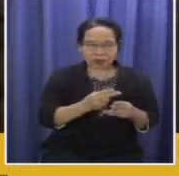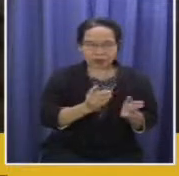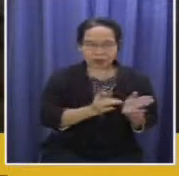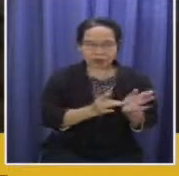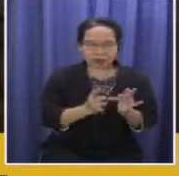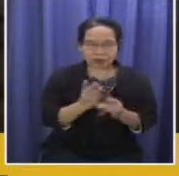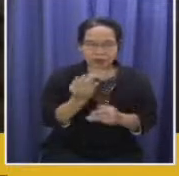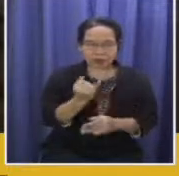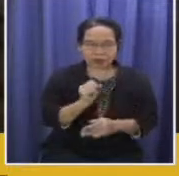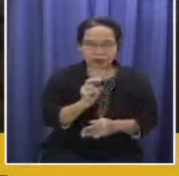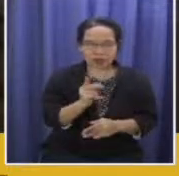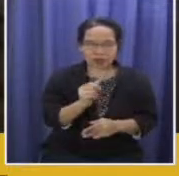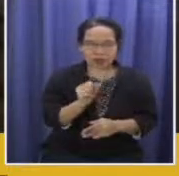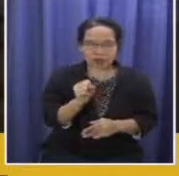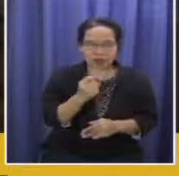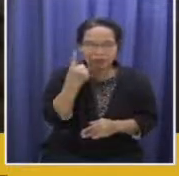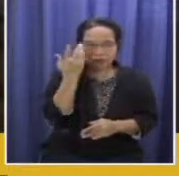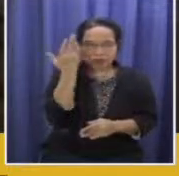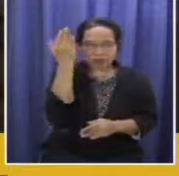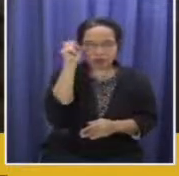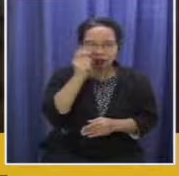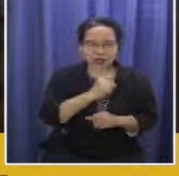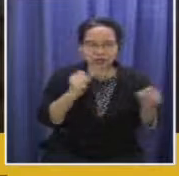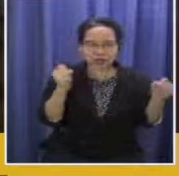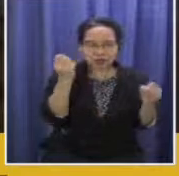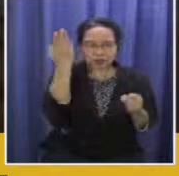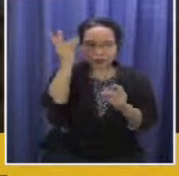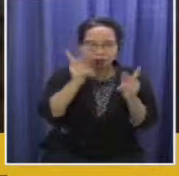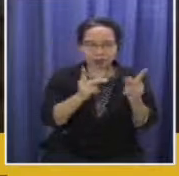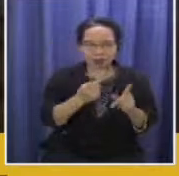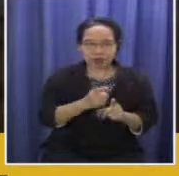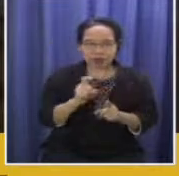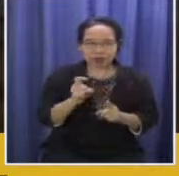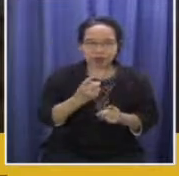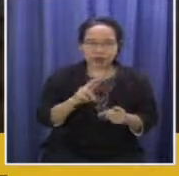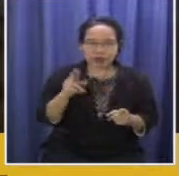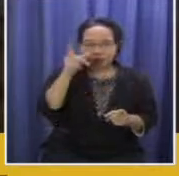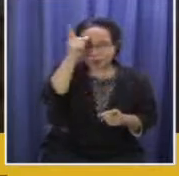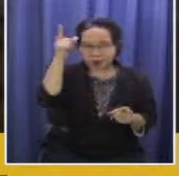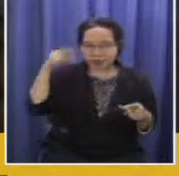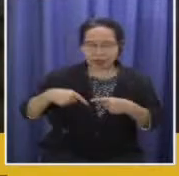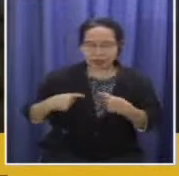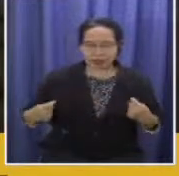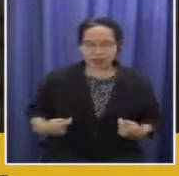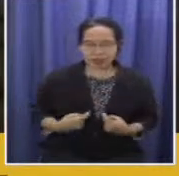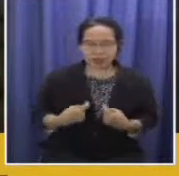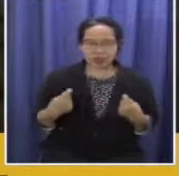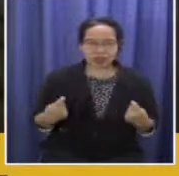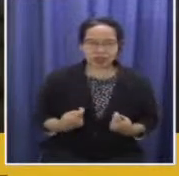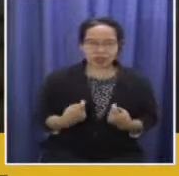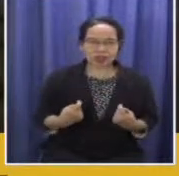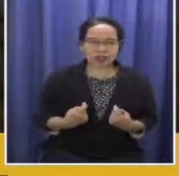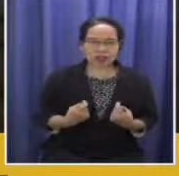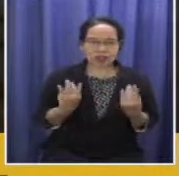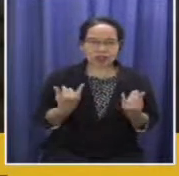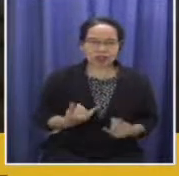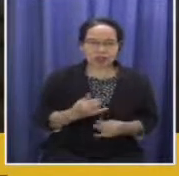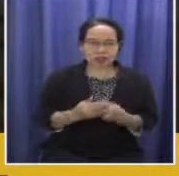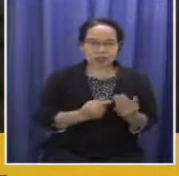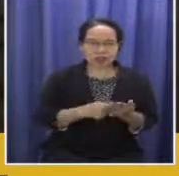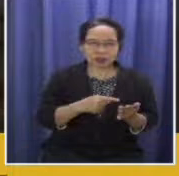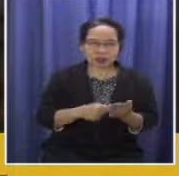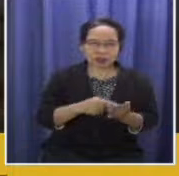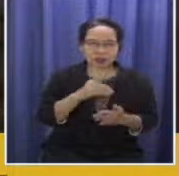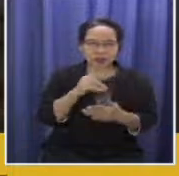name Jesus, for he shall save his people from their sins. Now all this